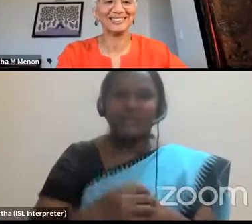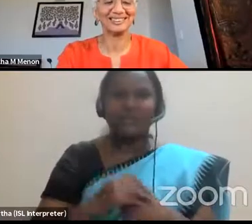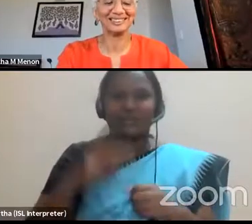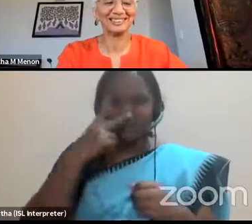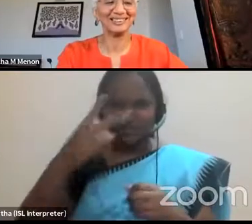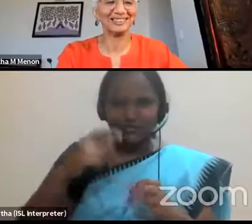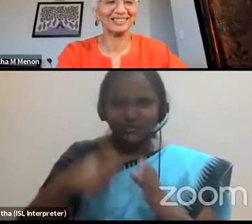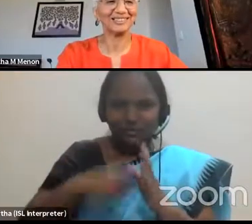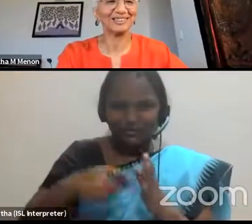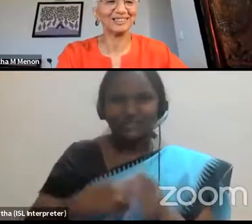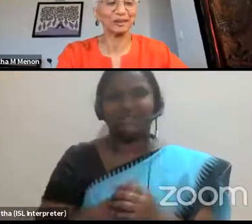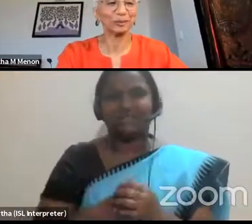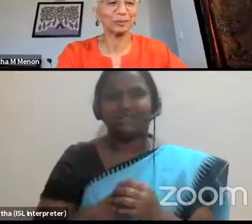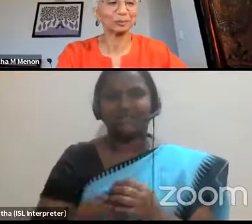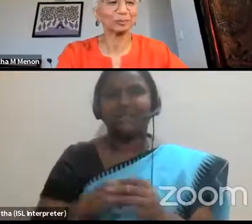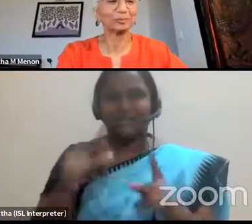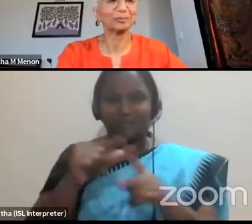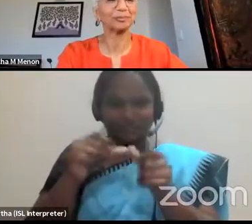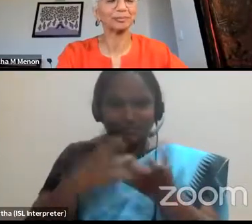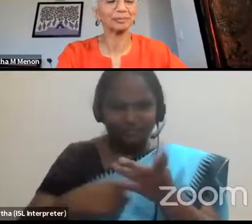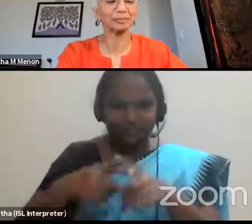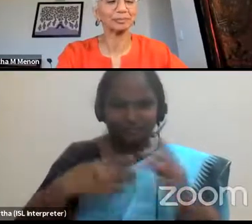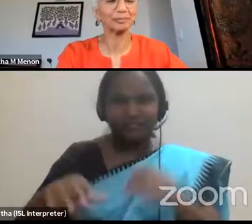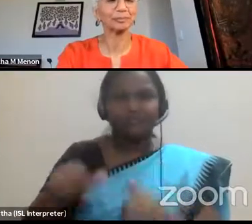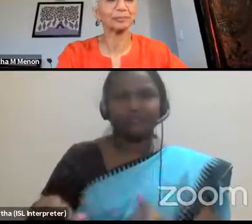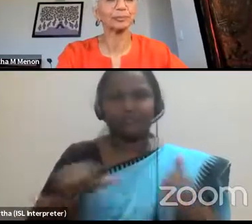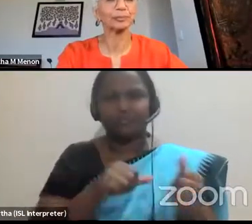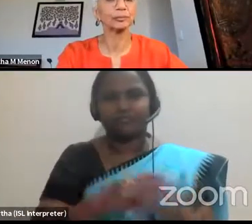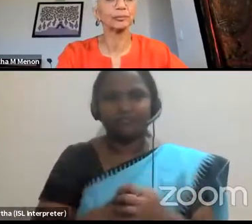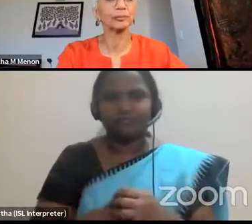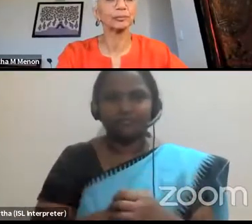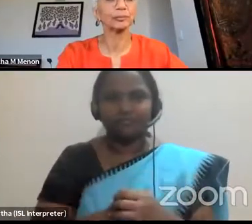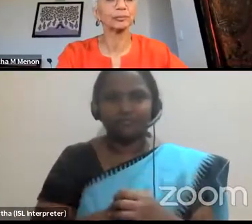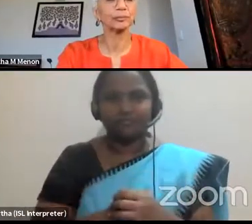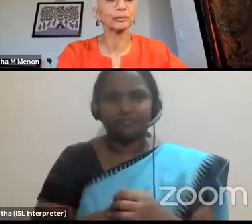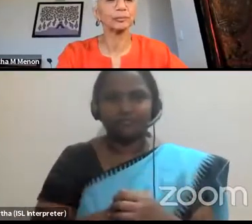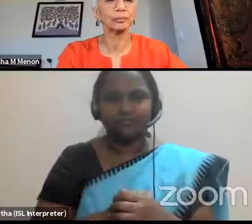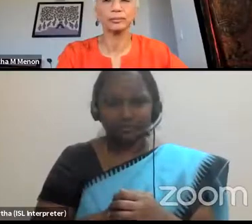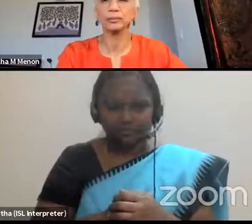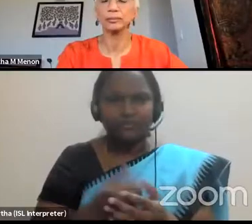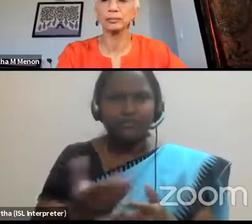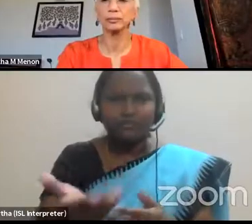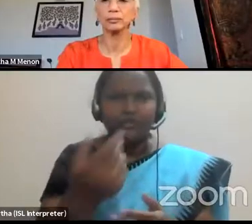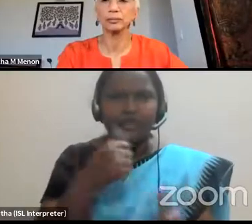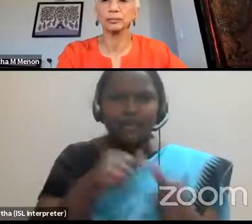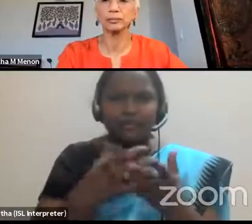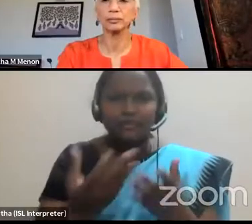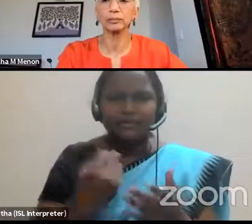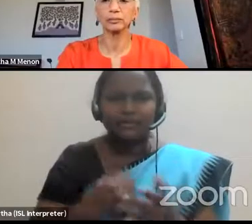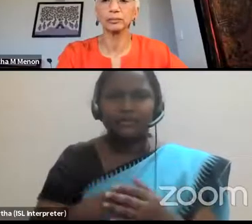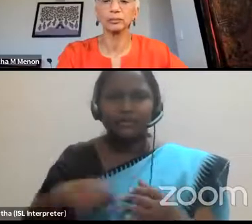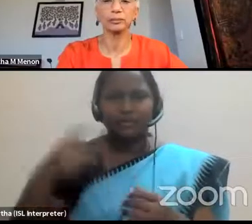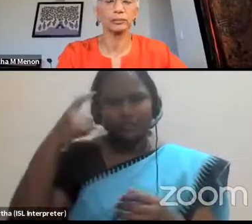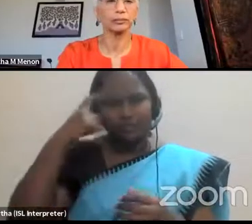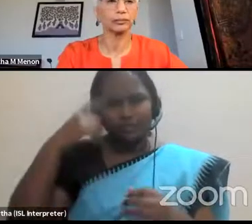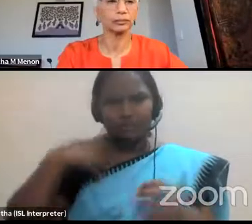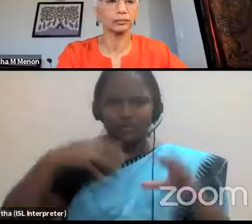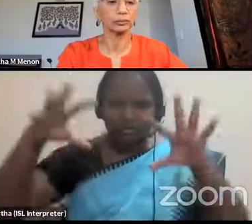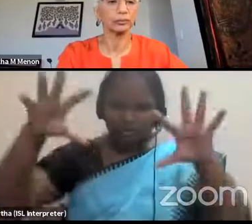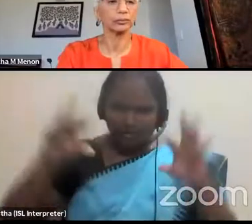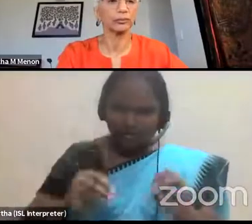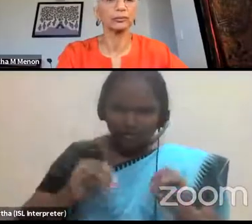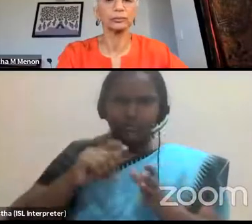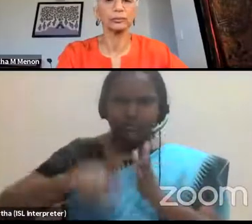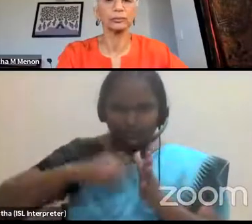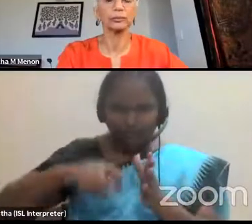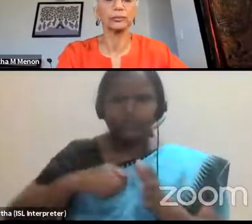video and be part of the conversation, and then we'll go there. So could I request, go ahead, Abhishek. Do you have something? I thought we'll just switch off our videos. Exactly. That's